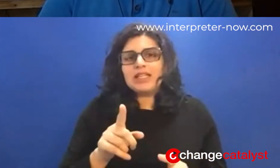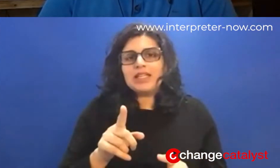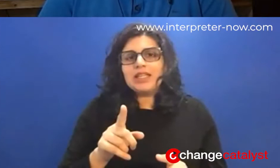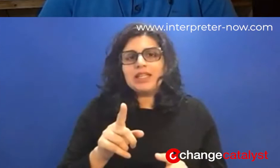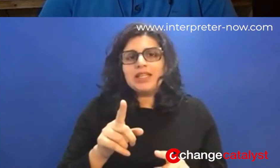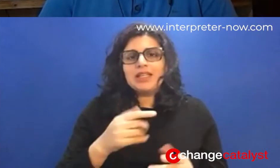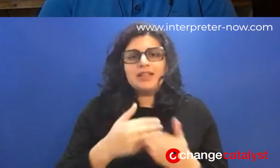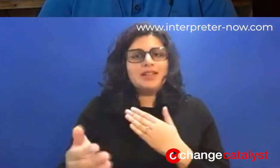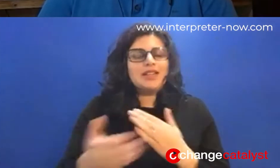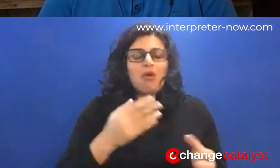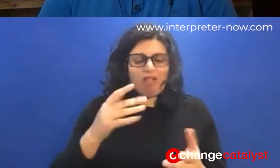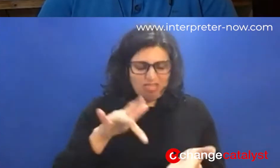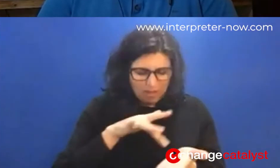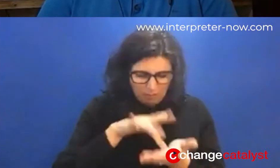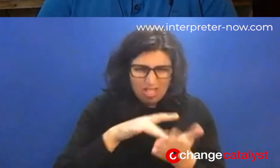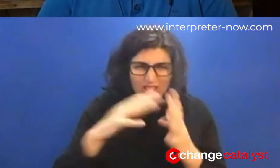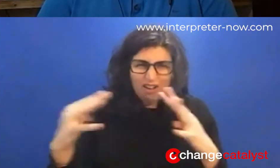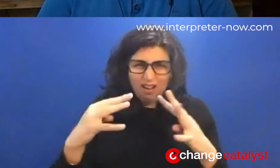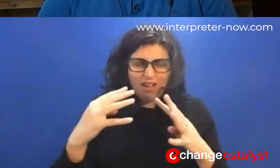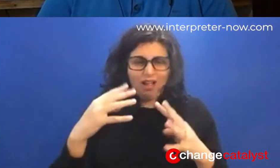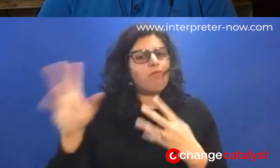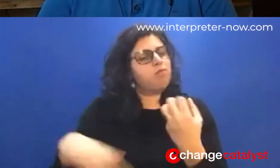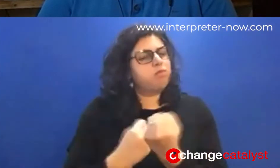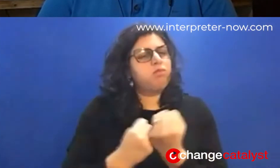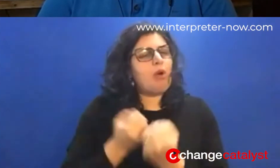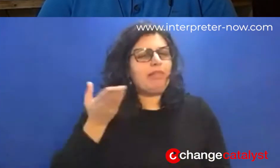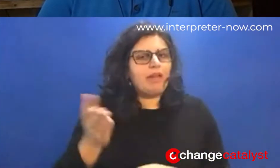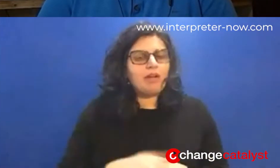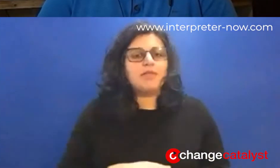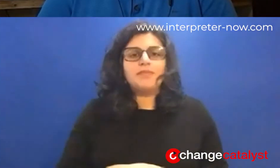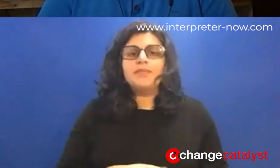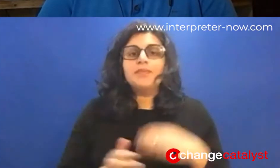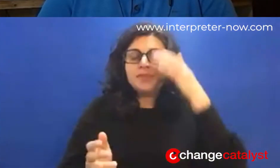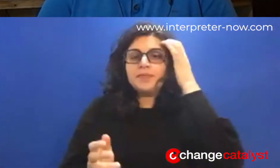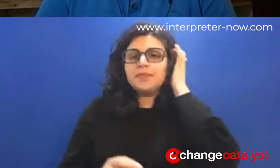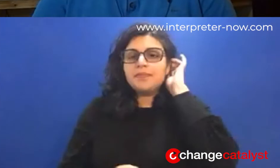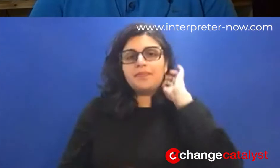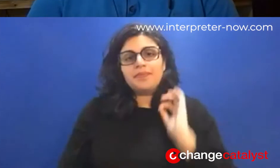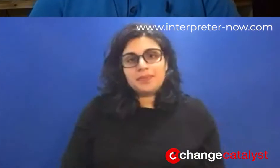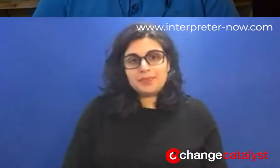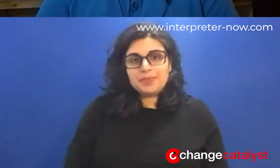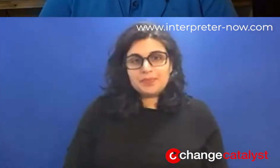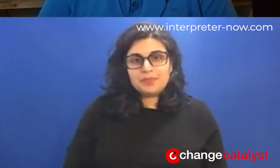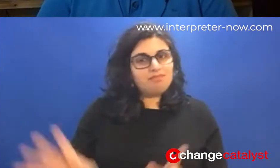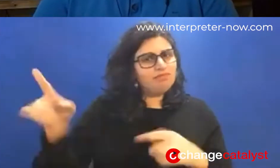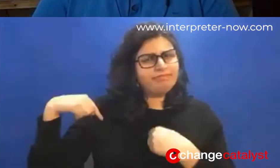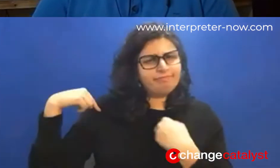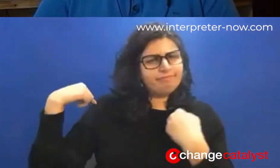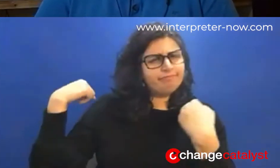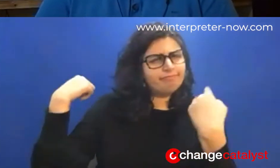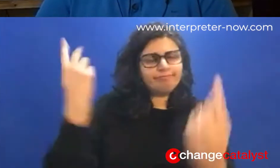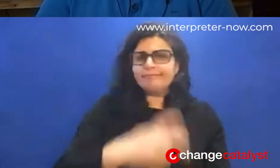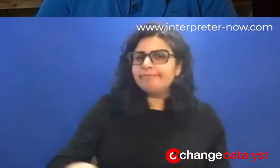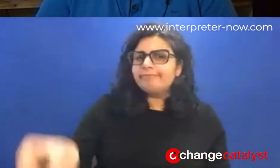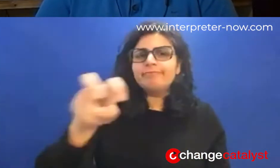the middle of the battle. I've personally had all along my journey. So my very